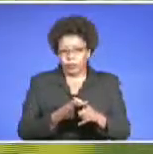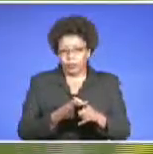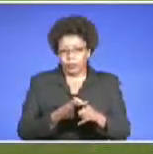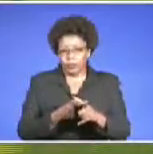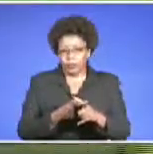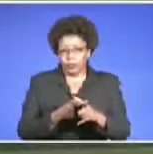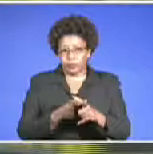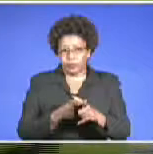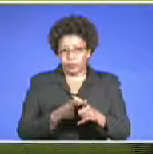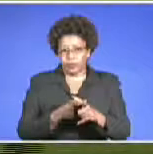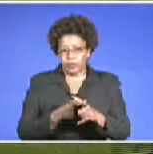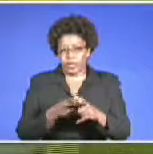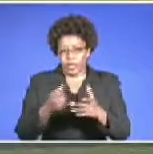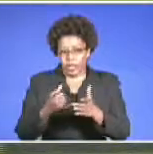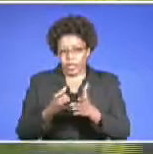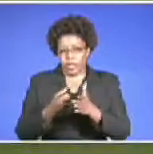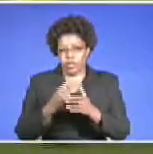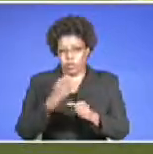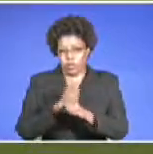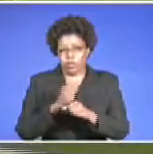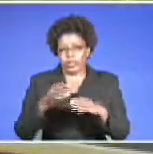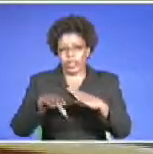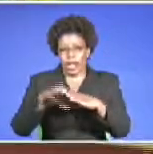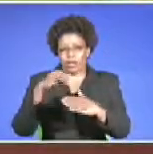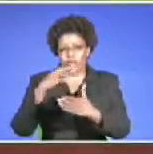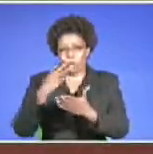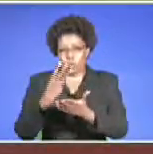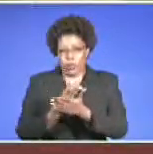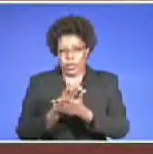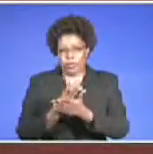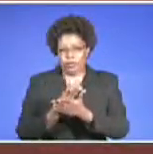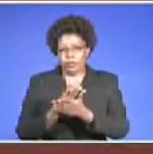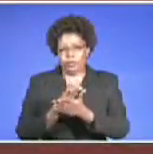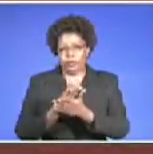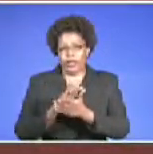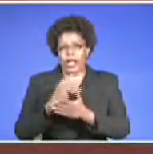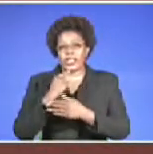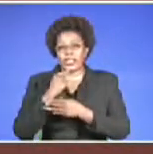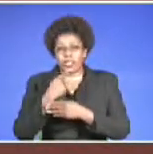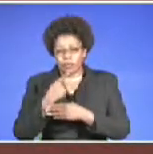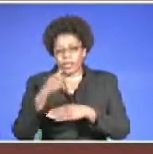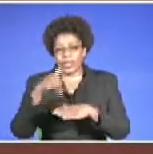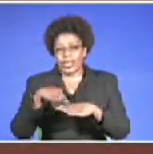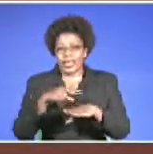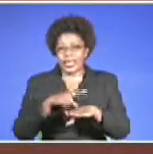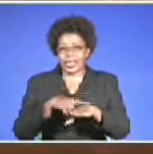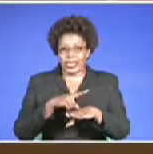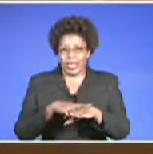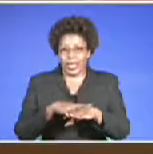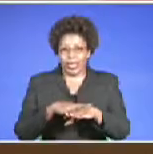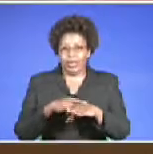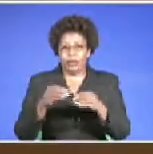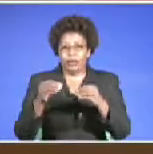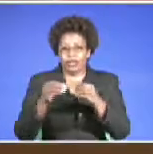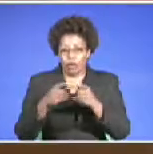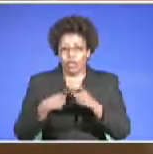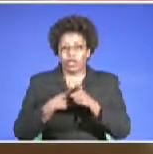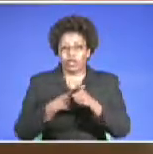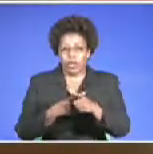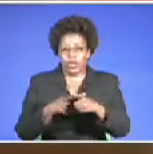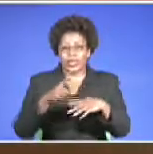I guess it worked out, but kind of disappointed in the time. But as the more I race, the times will drop.